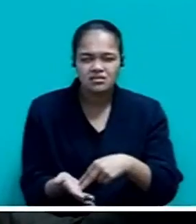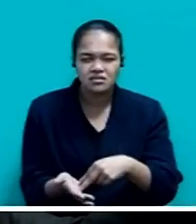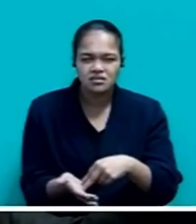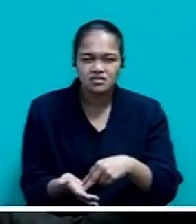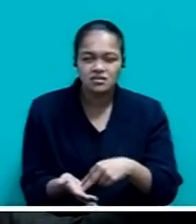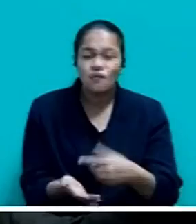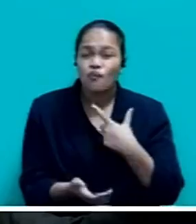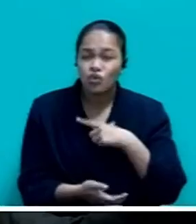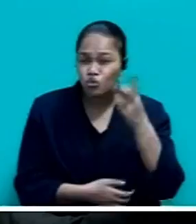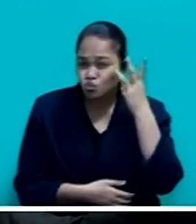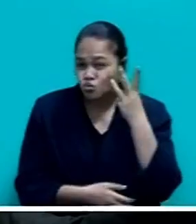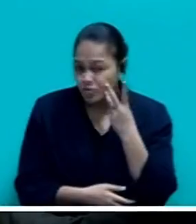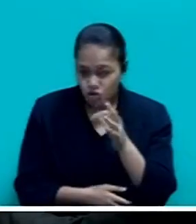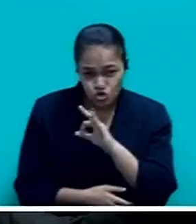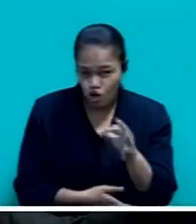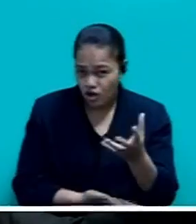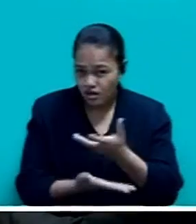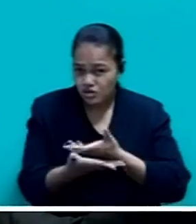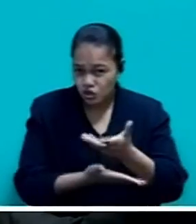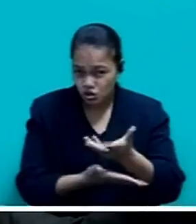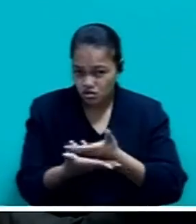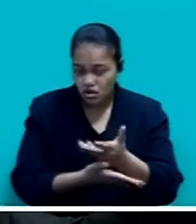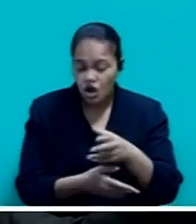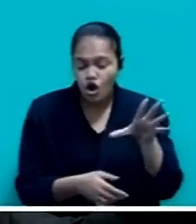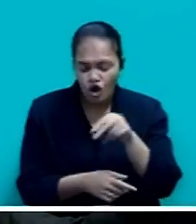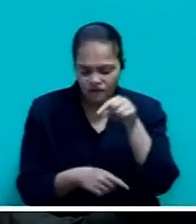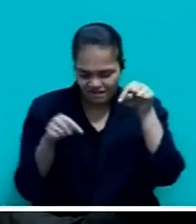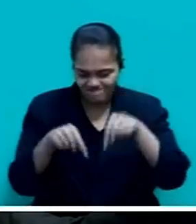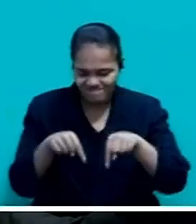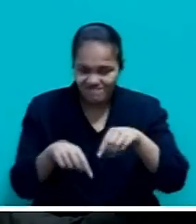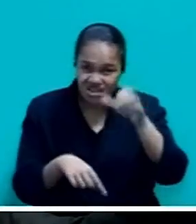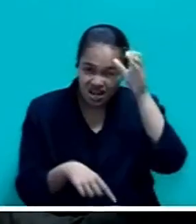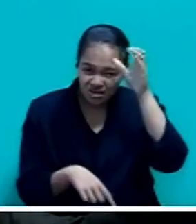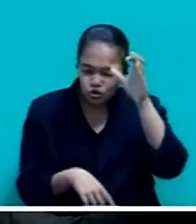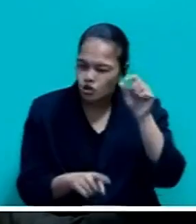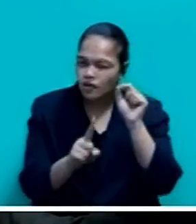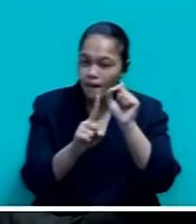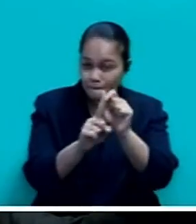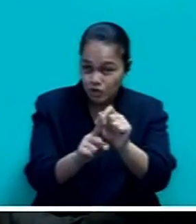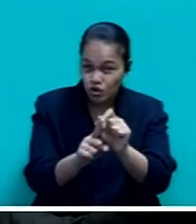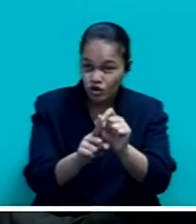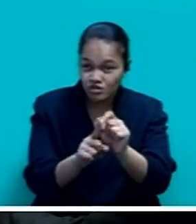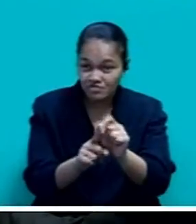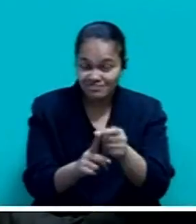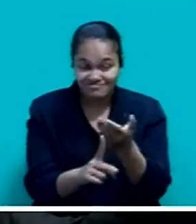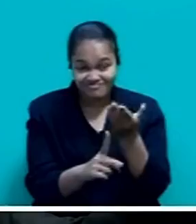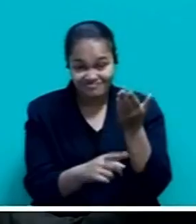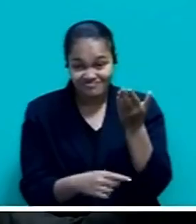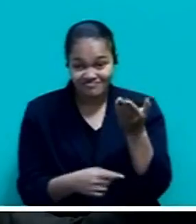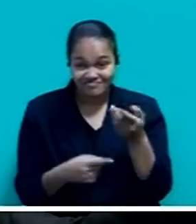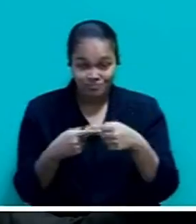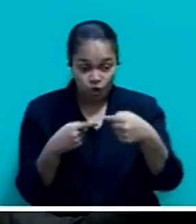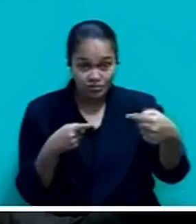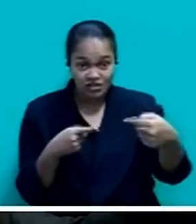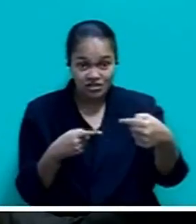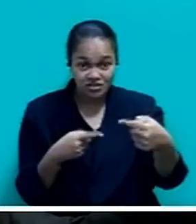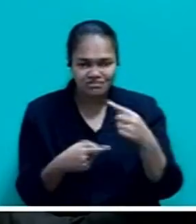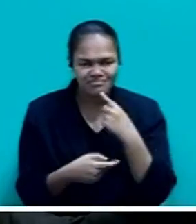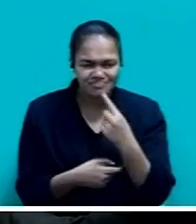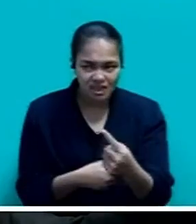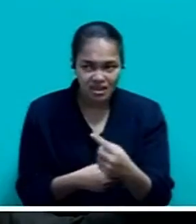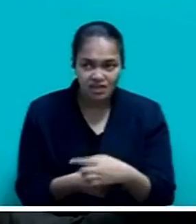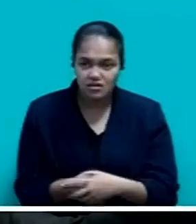were not consulted, the women of this country. The point Honorable Mbulita was raising, that it's only an elections office issue,